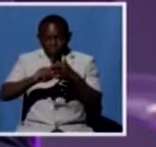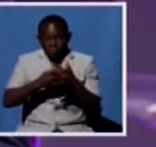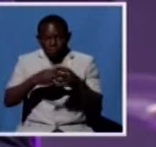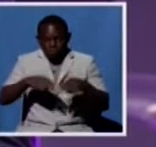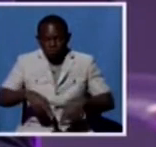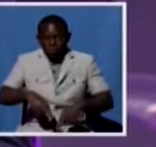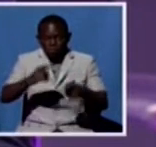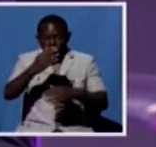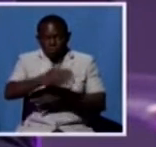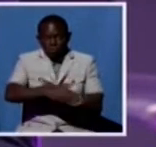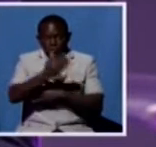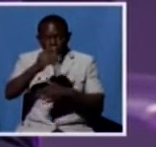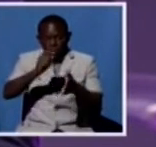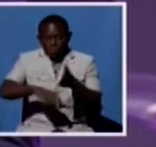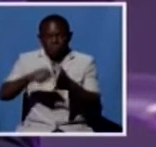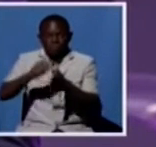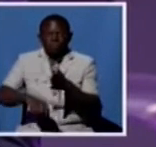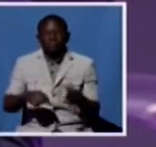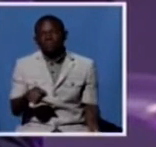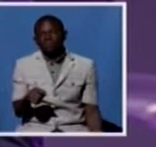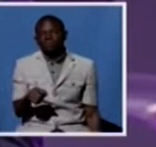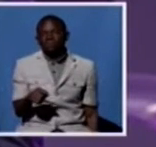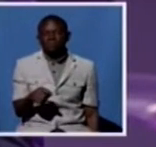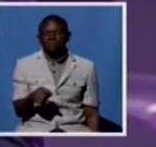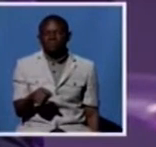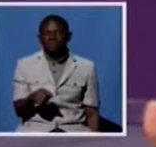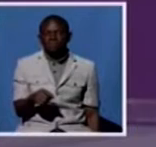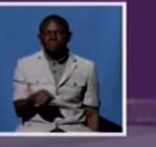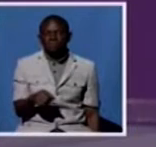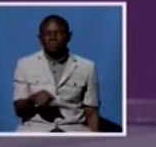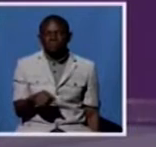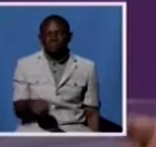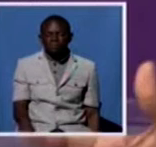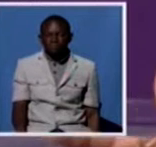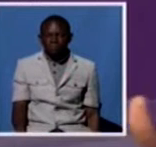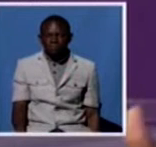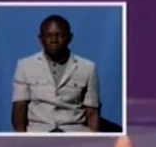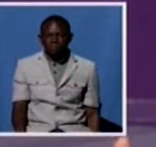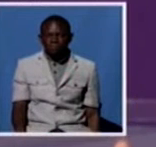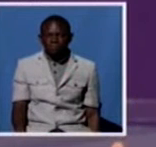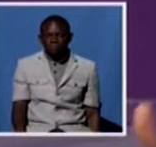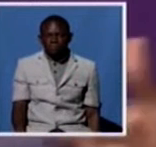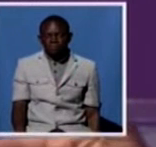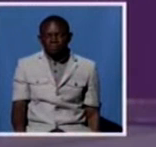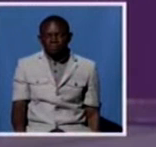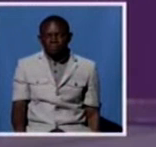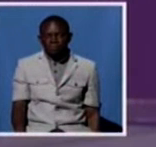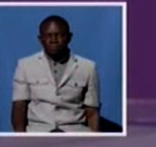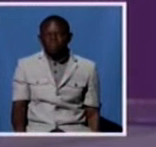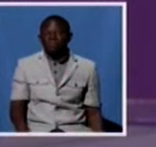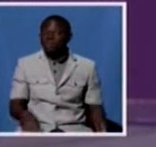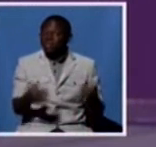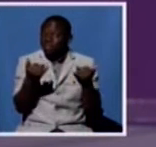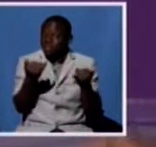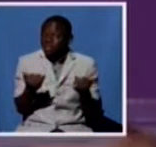dimension. People are now concerned about how we are doing our affairs. How are you utilizing